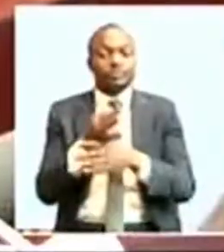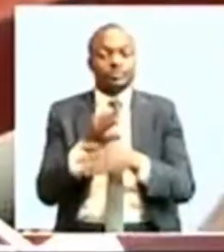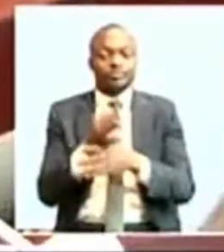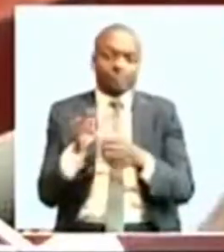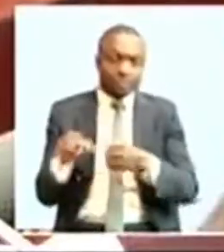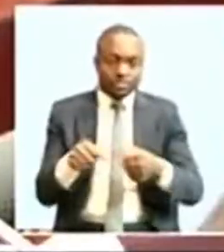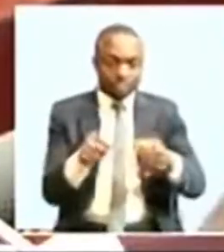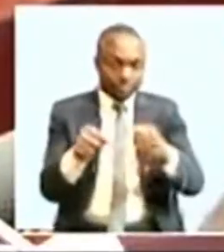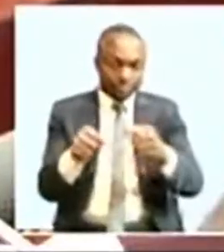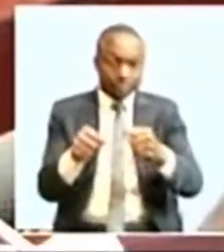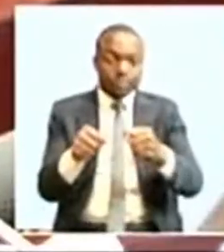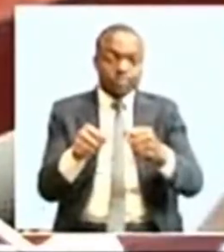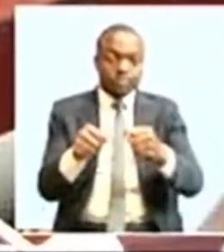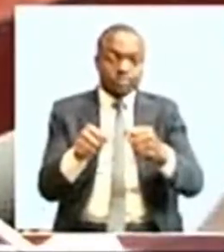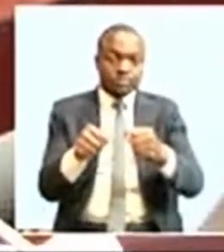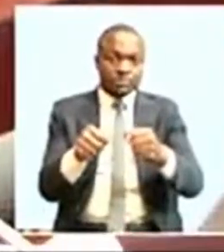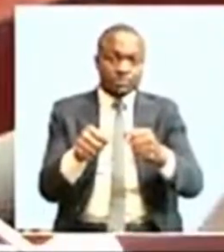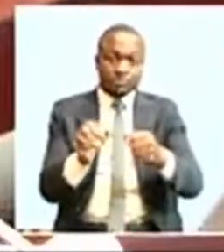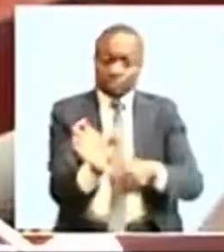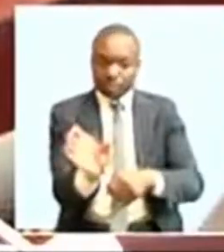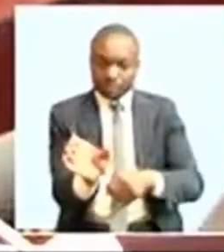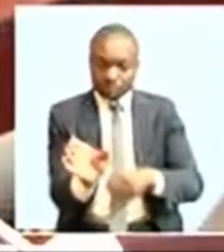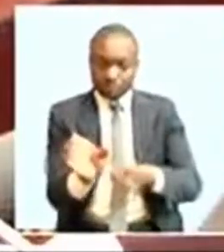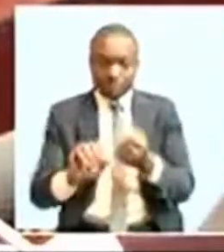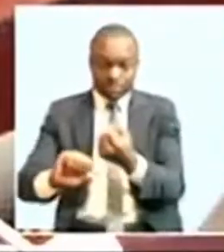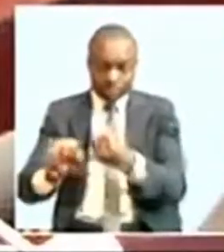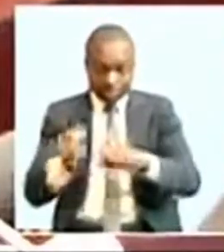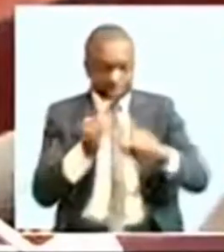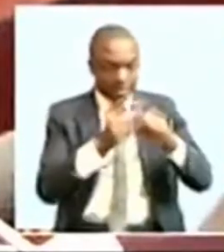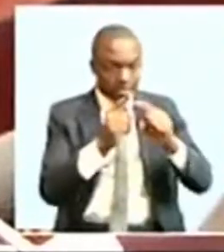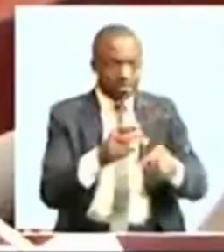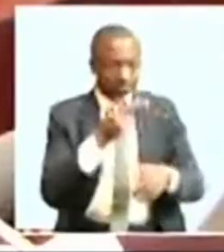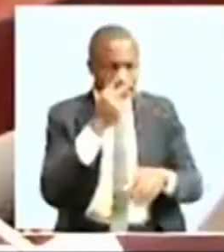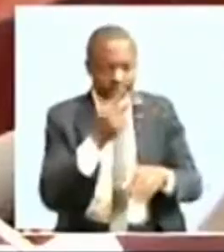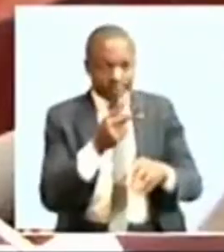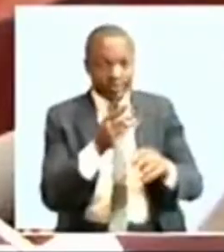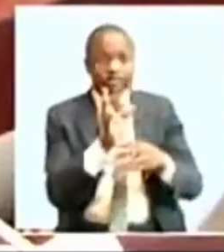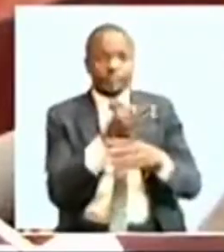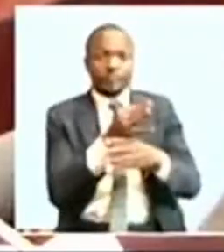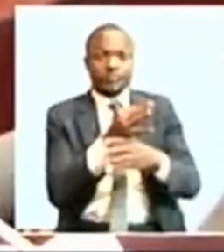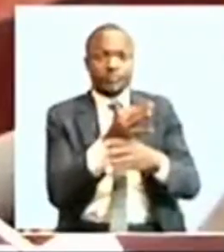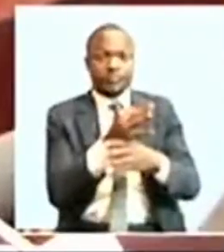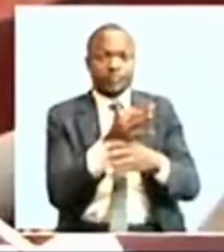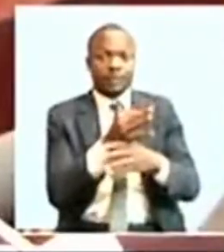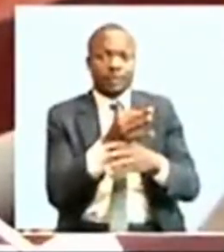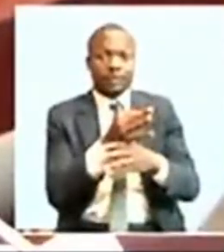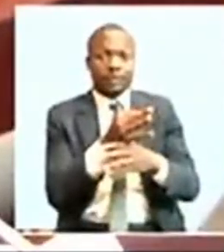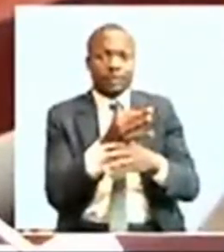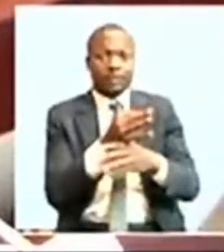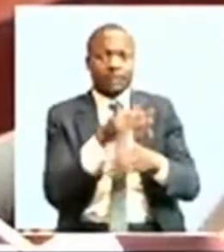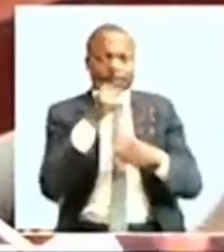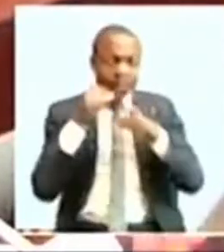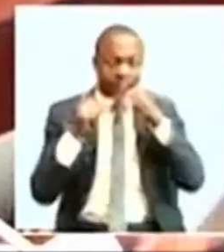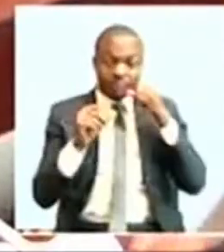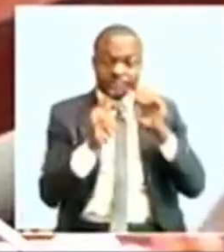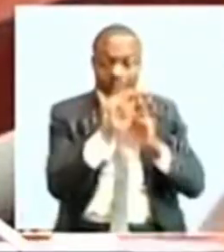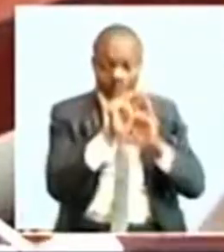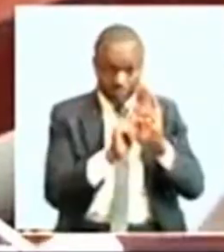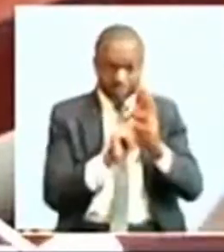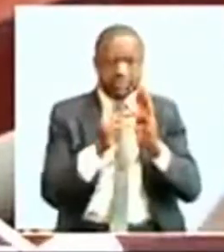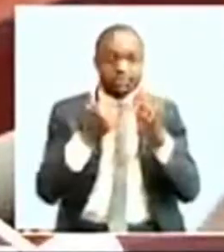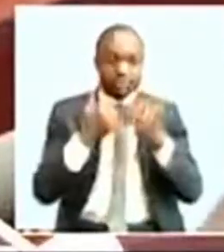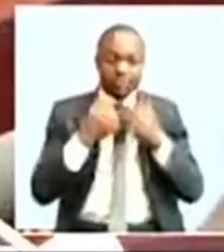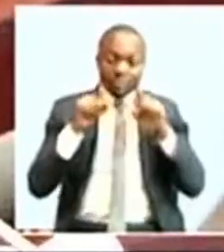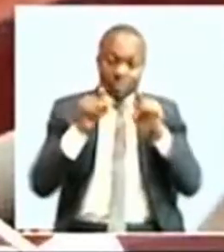actually protected. But when you're looking at that, we also come to the fisheries as well as the aquaculture policy. It actually has